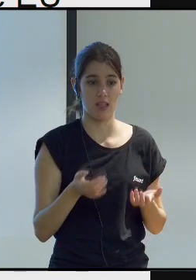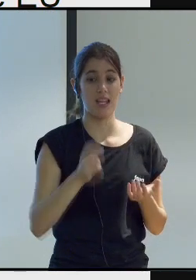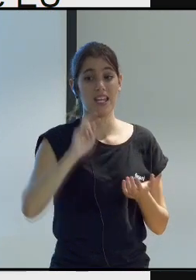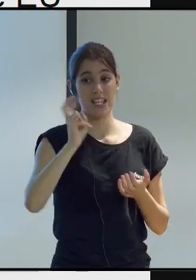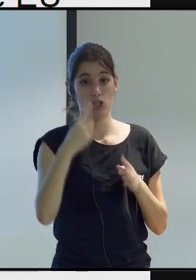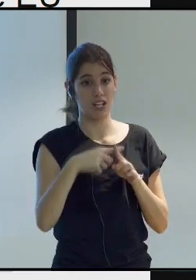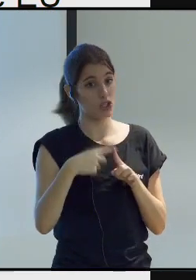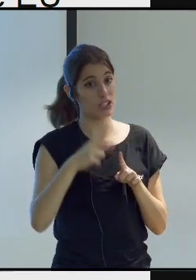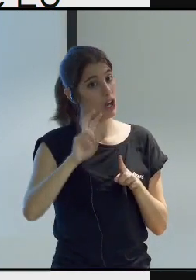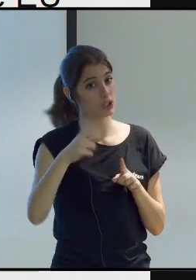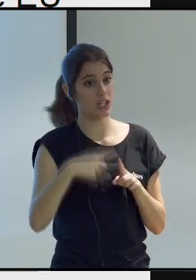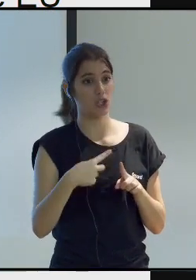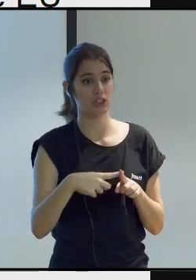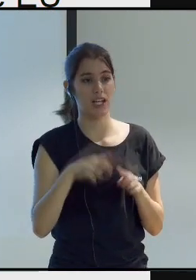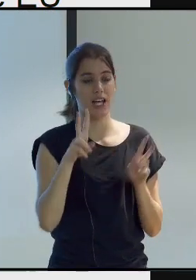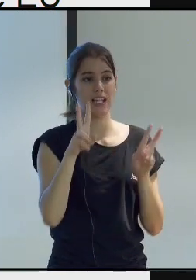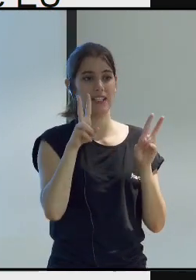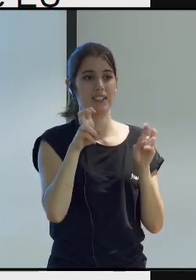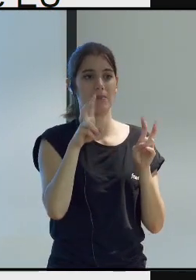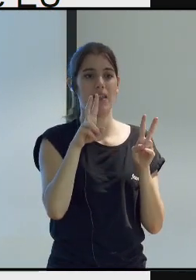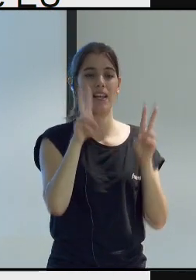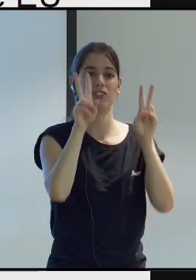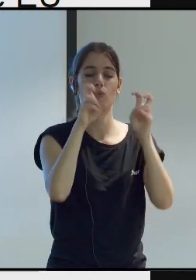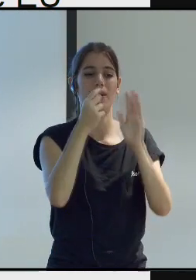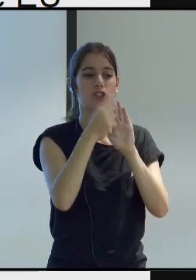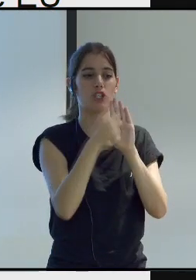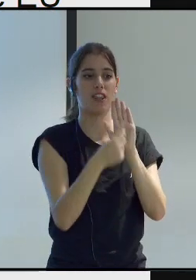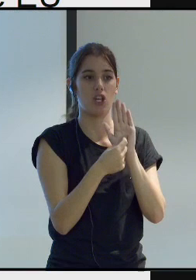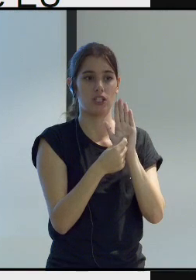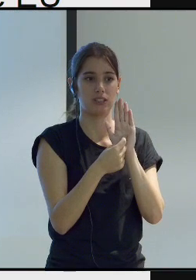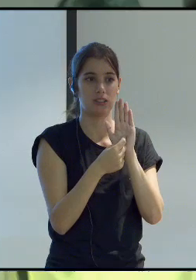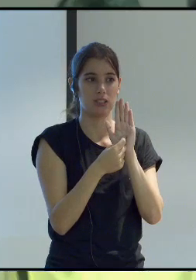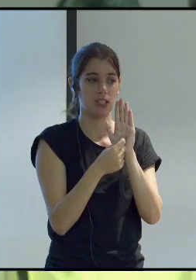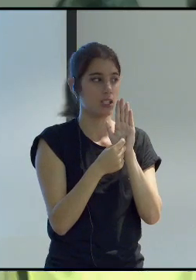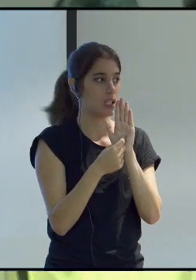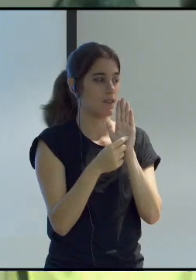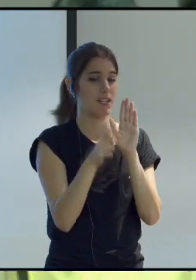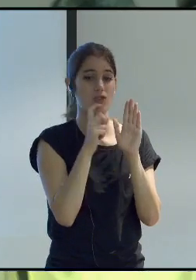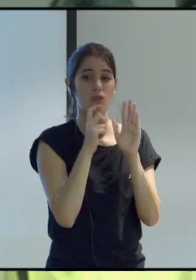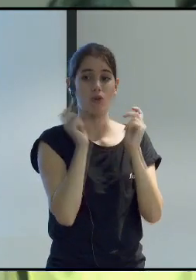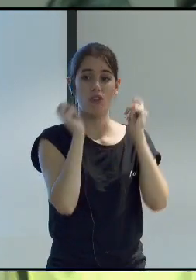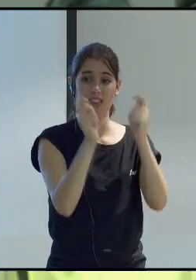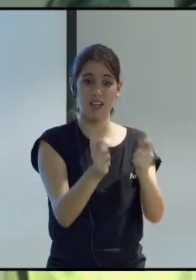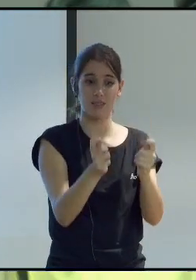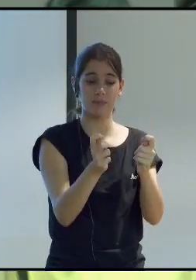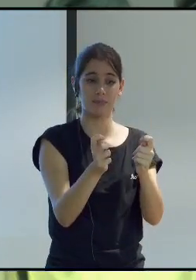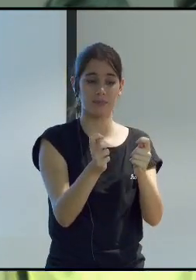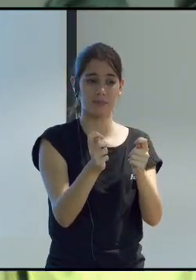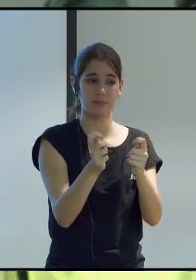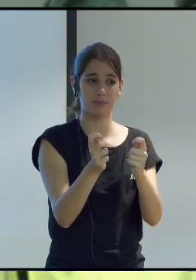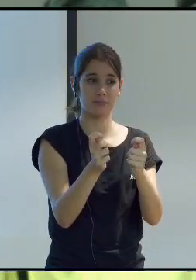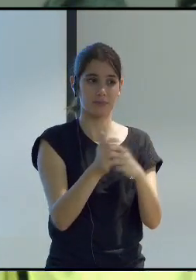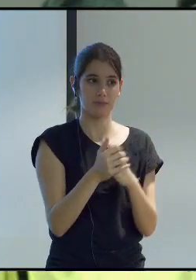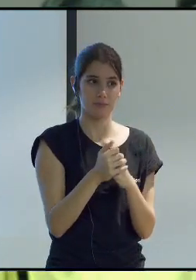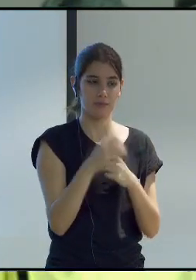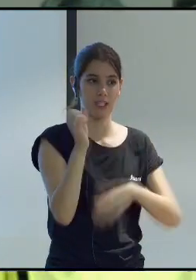working on the new conditions about how to allocate that European structural investment funds.